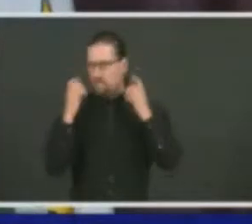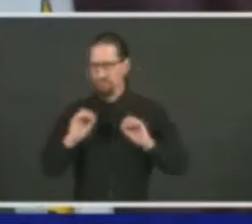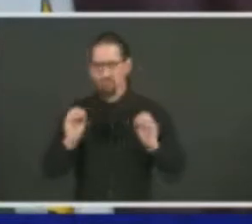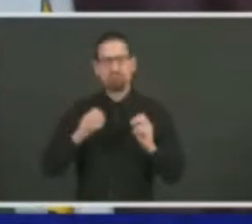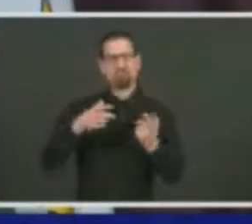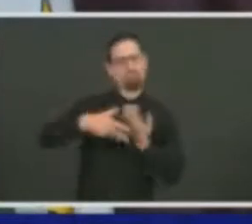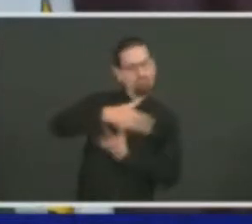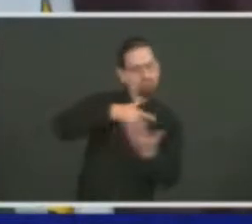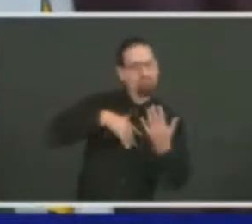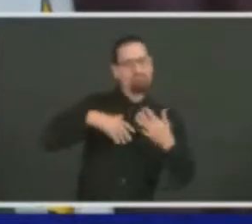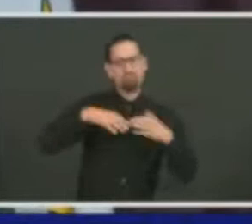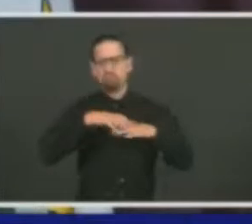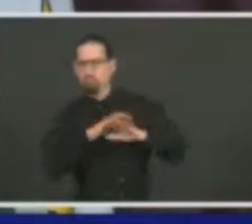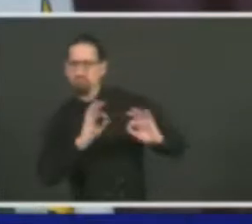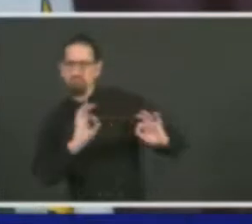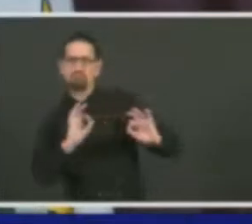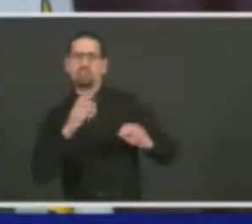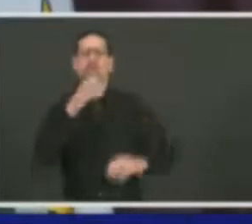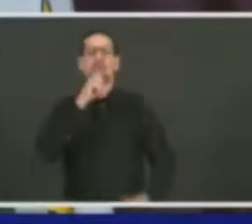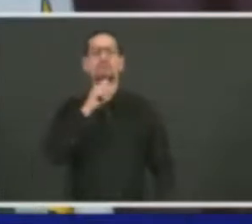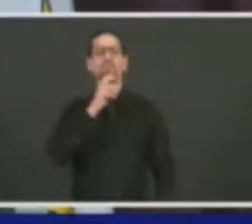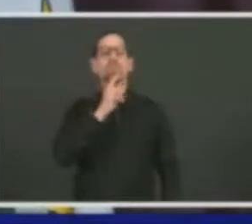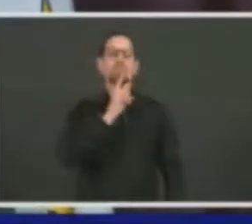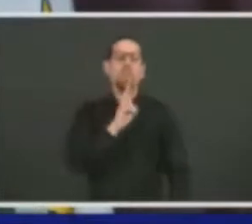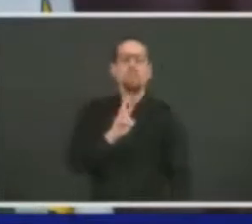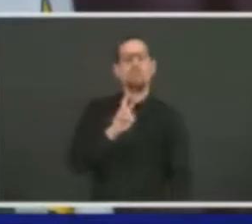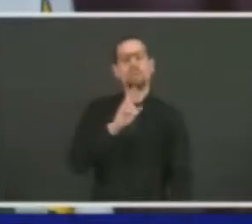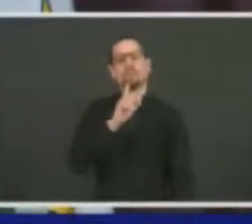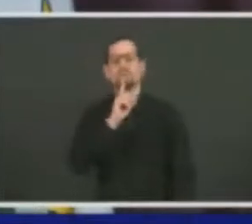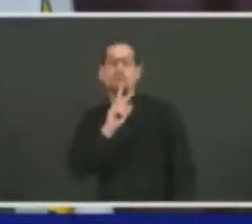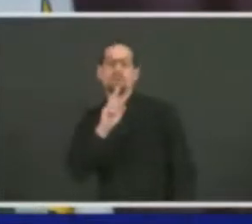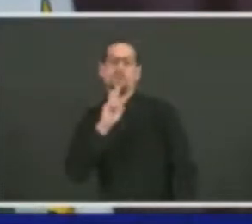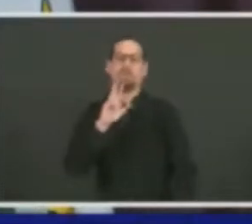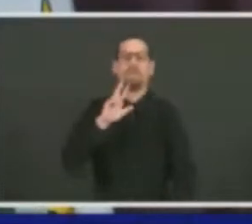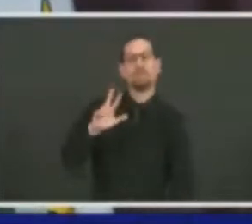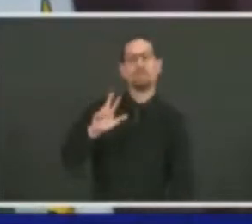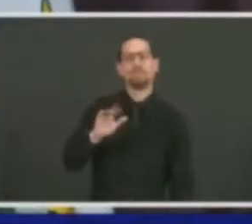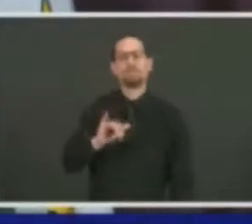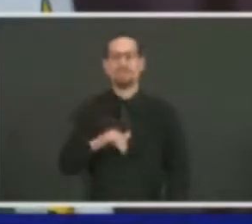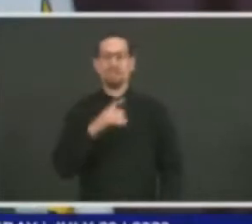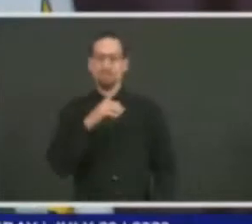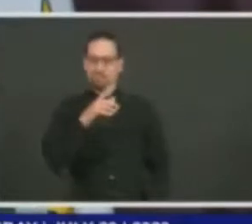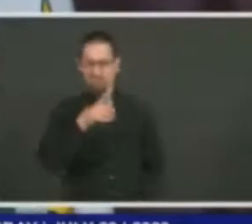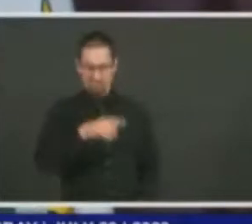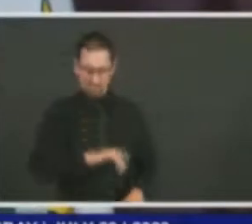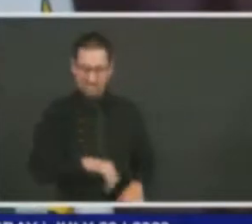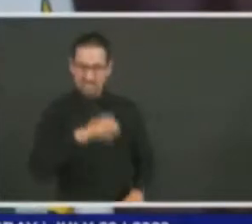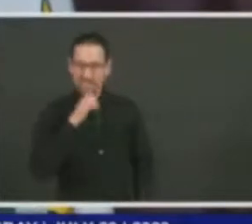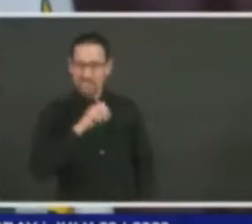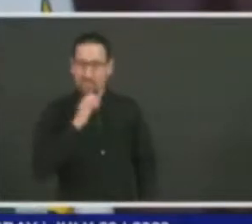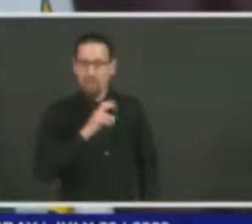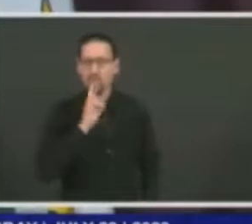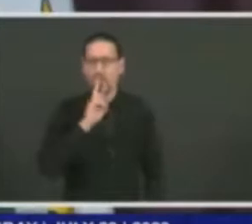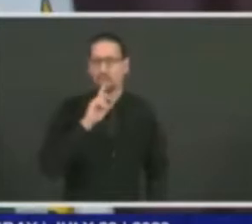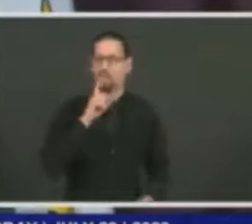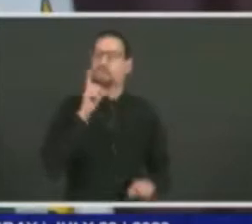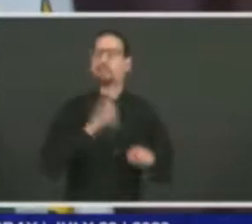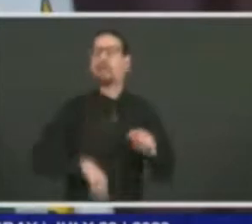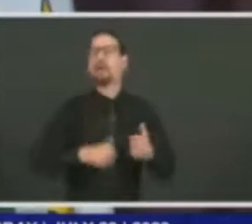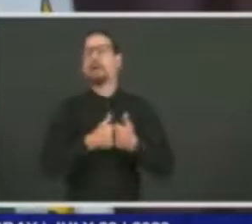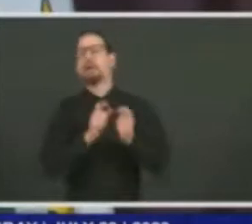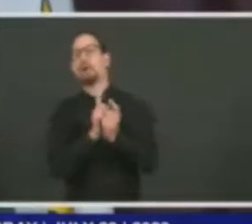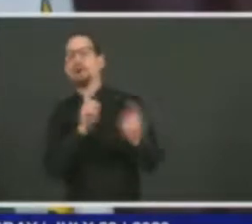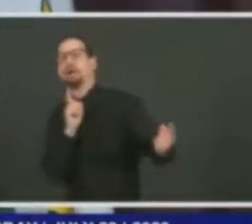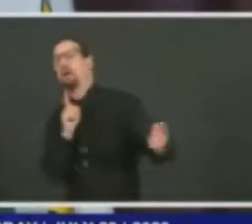4-year-olds knows it's hopeless to try to get them to socially distance. Having said that, we put in strict